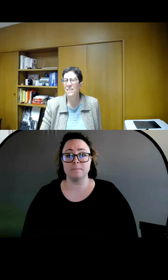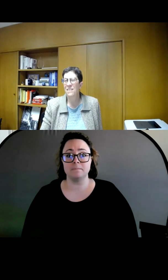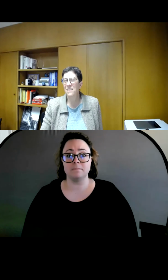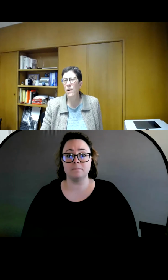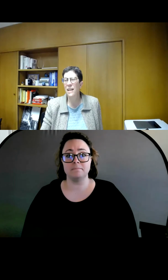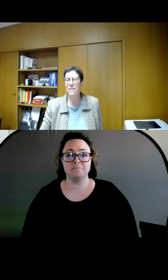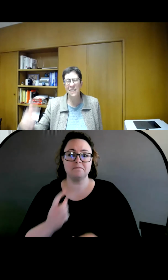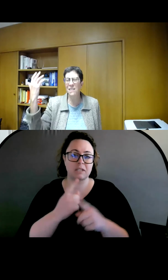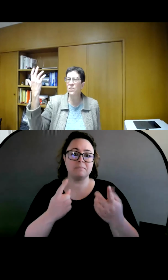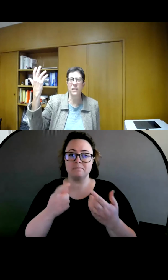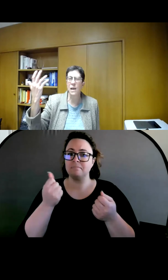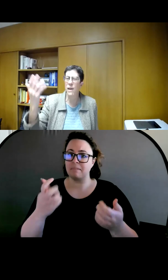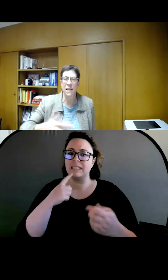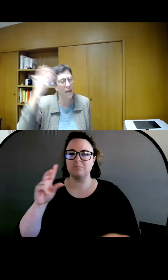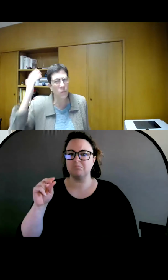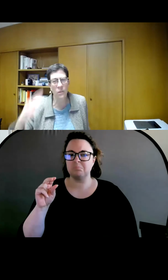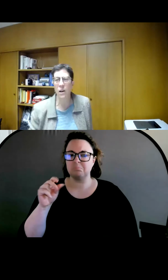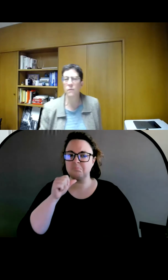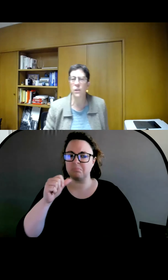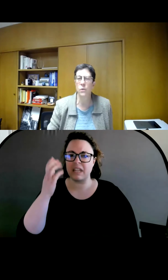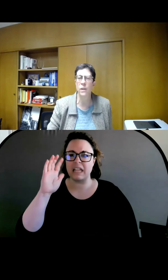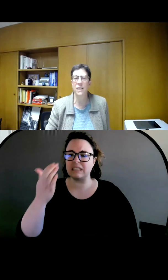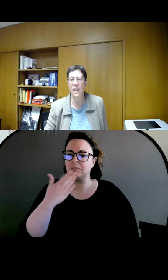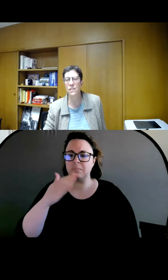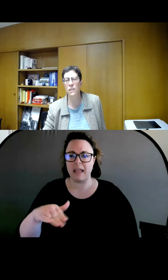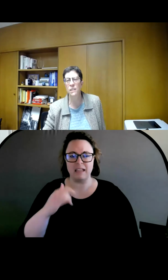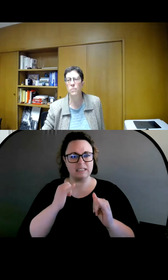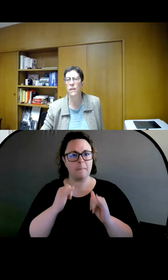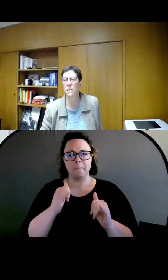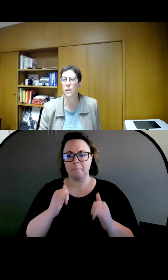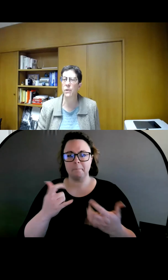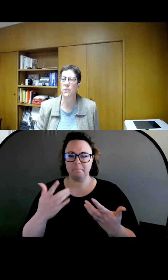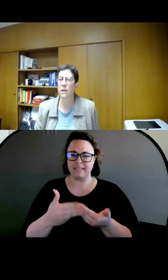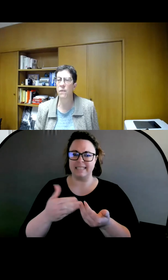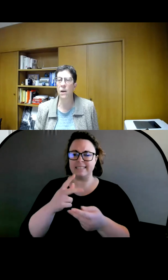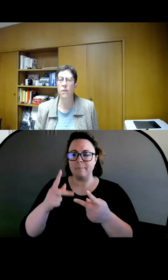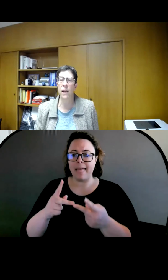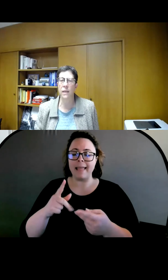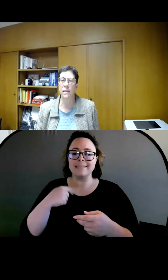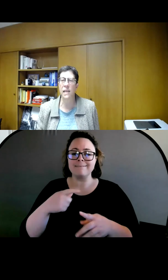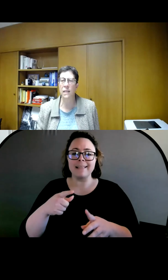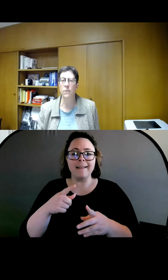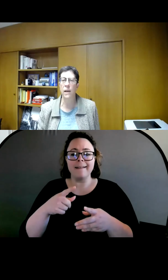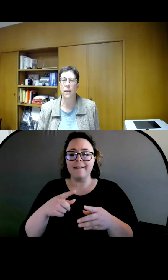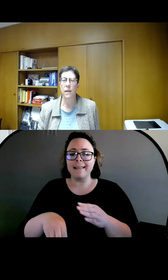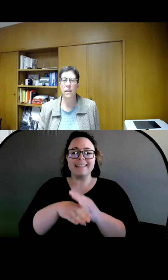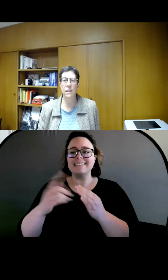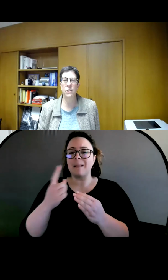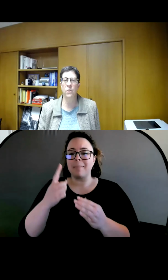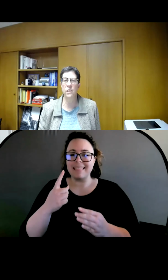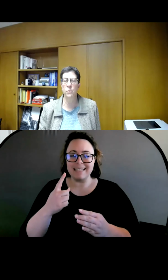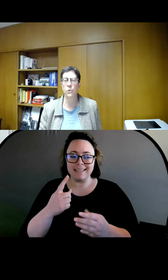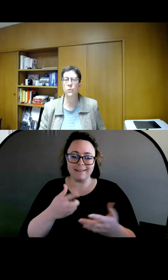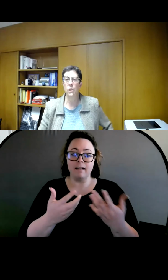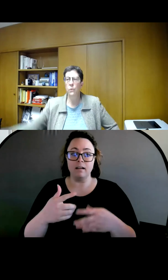Yeah, right. It doesn't look that bad. I'm with all of you. Like, that's an easy place to bump yourself. All right, exactly right. Now let's